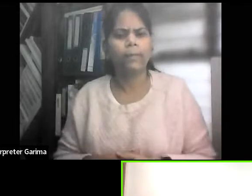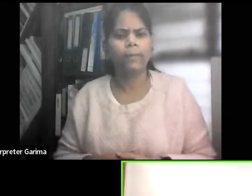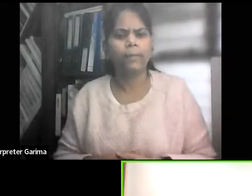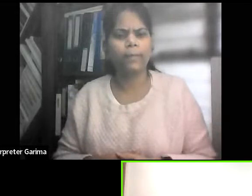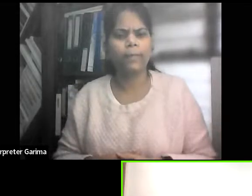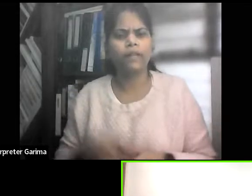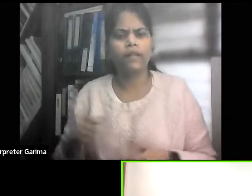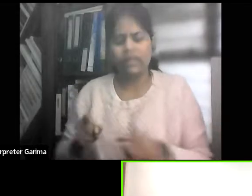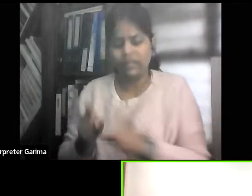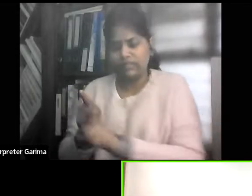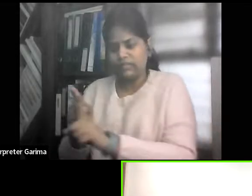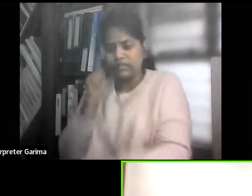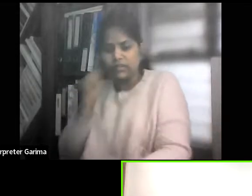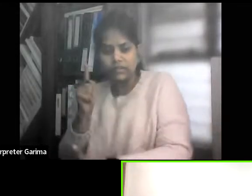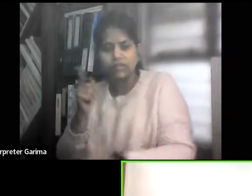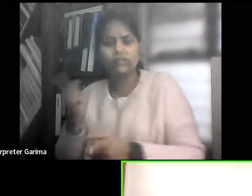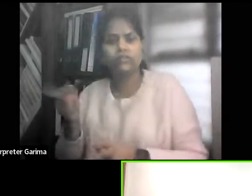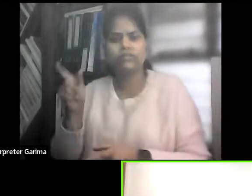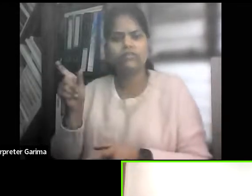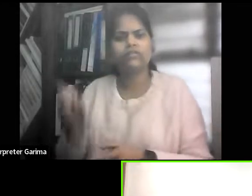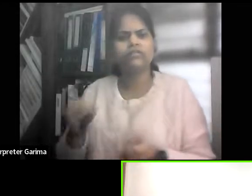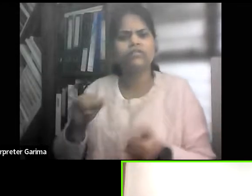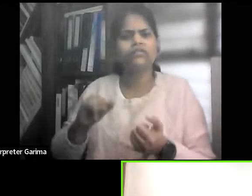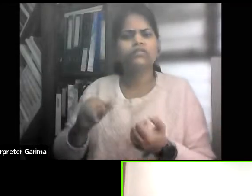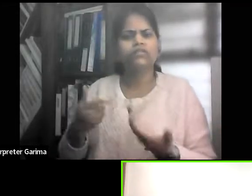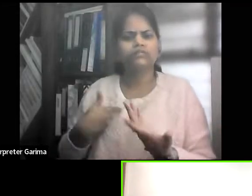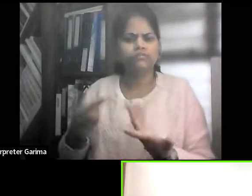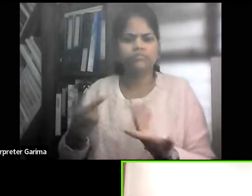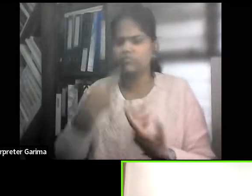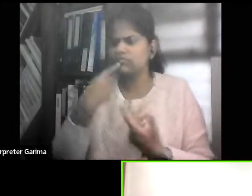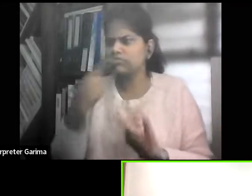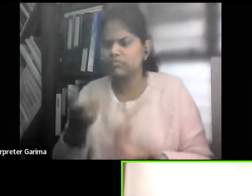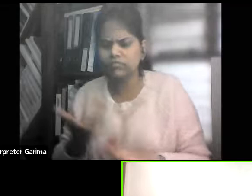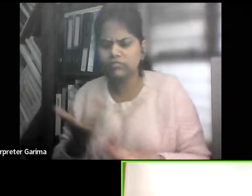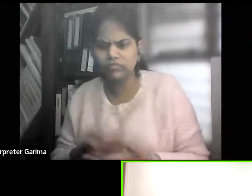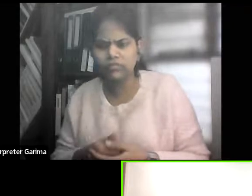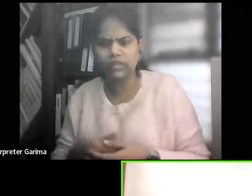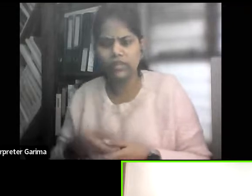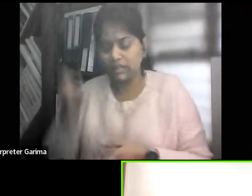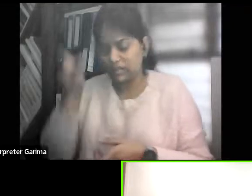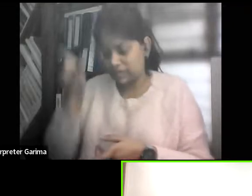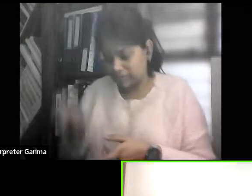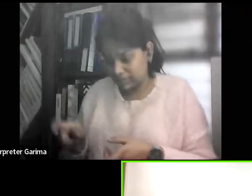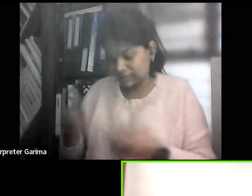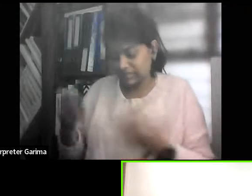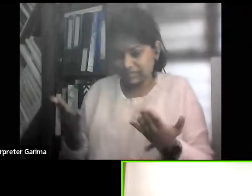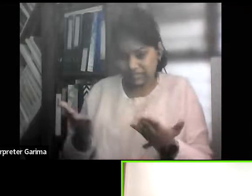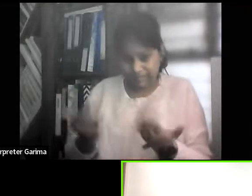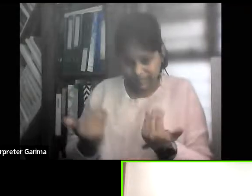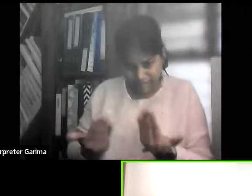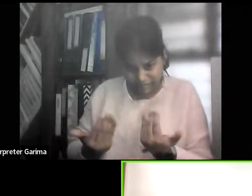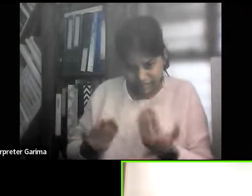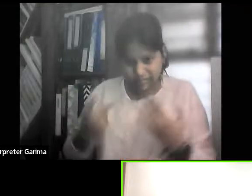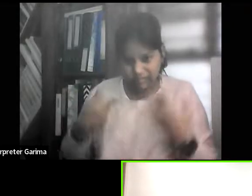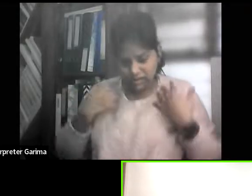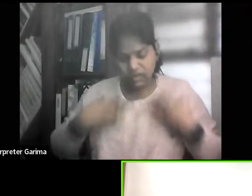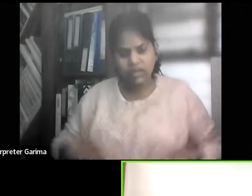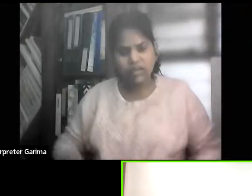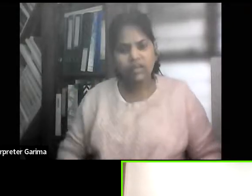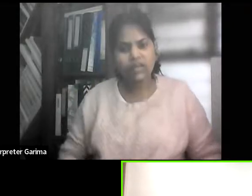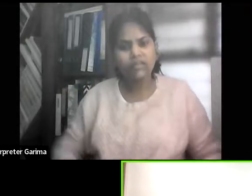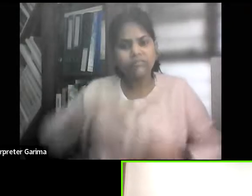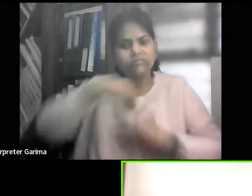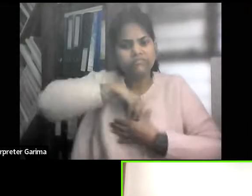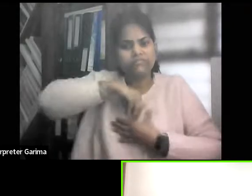proscenium, reserving the apparently sanctimonious, for the physically abled and the spiritually sanitized